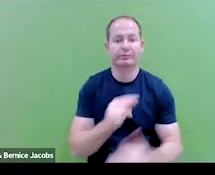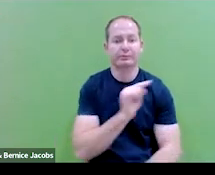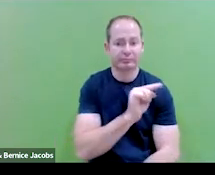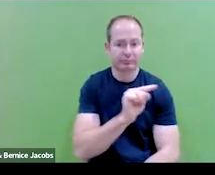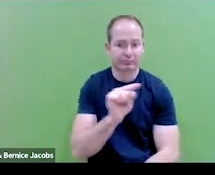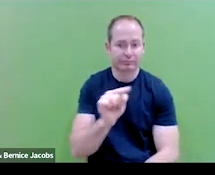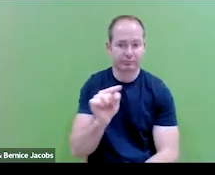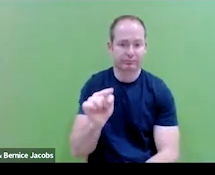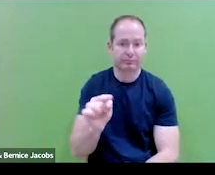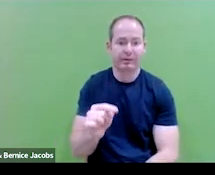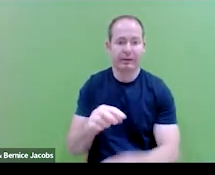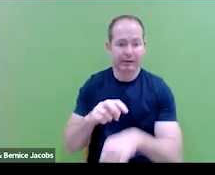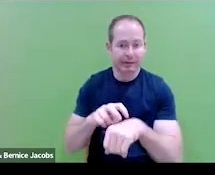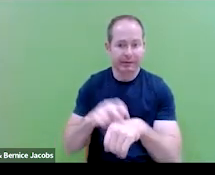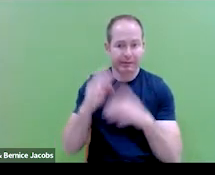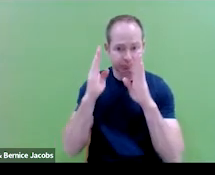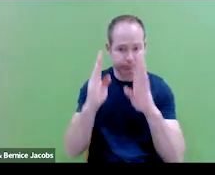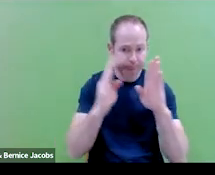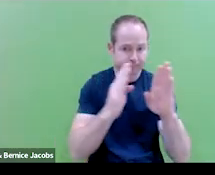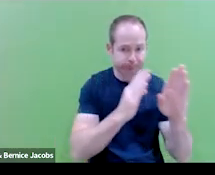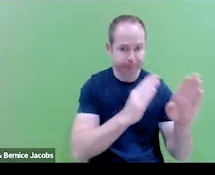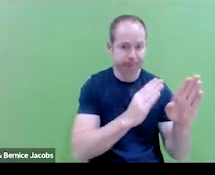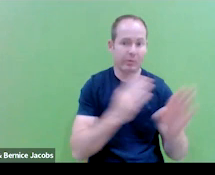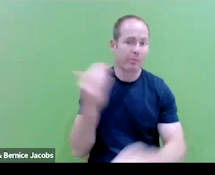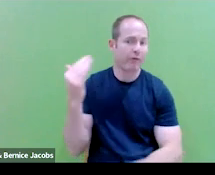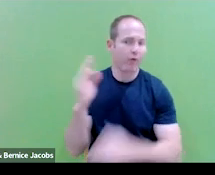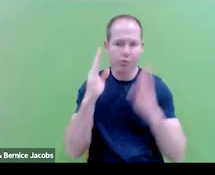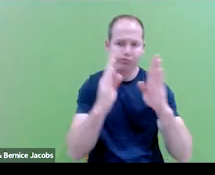getting attention, and not looked after as they should.